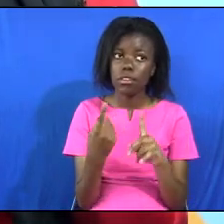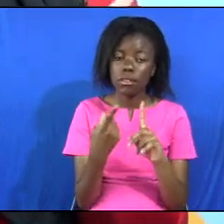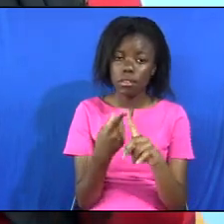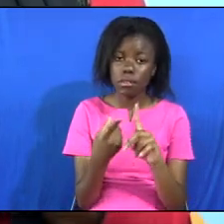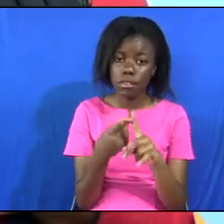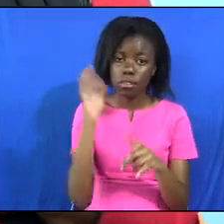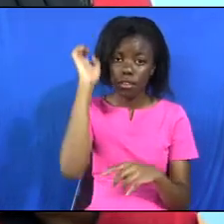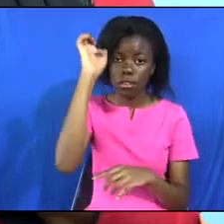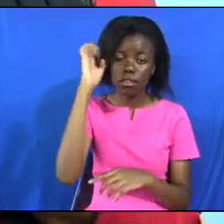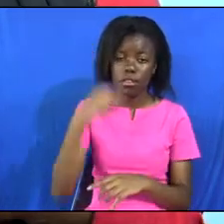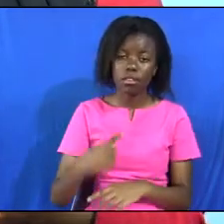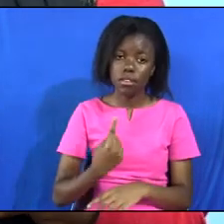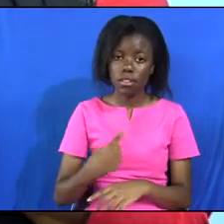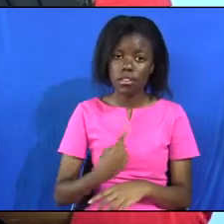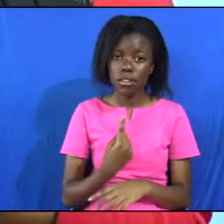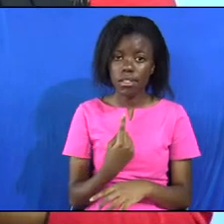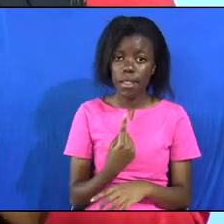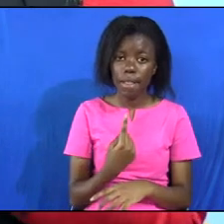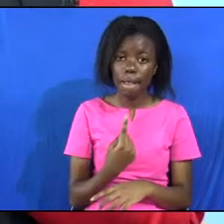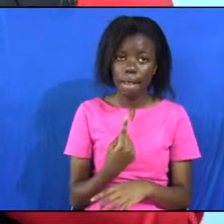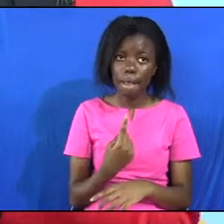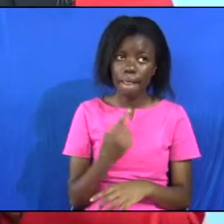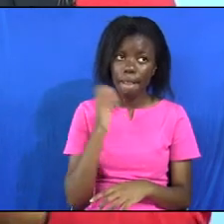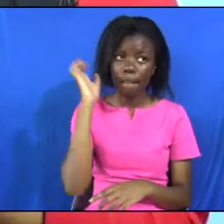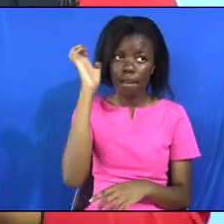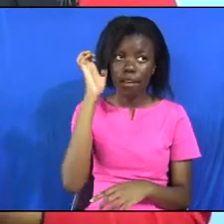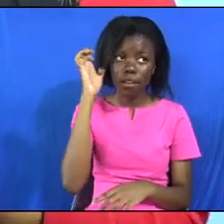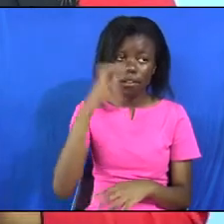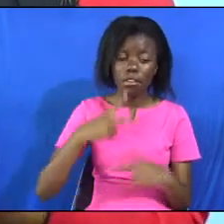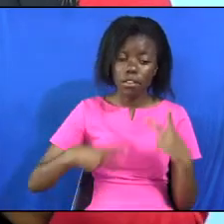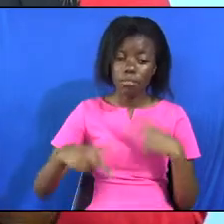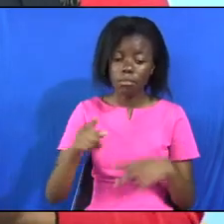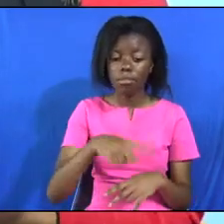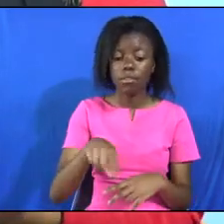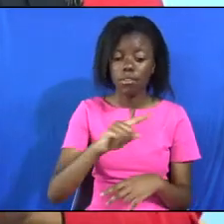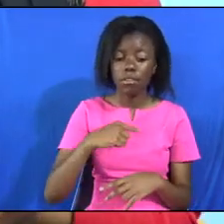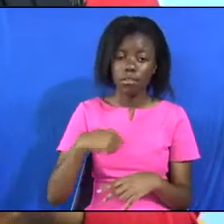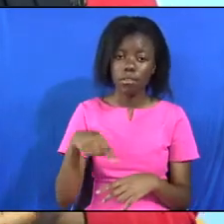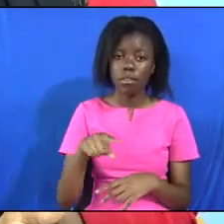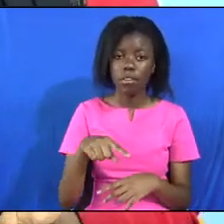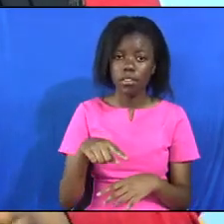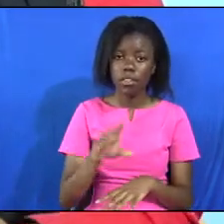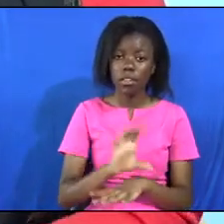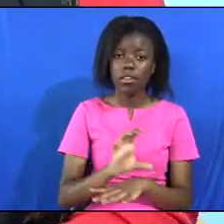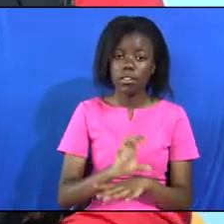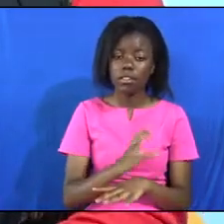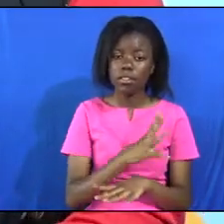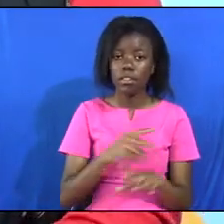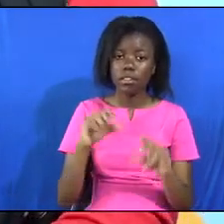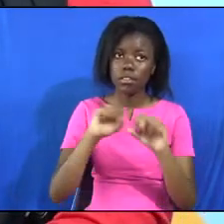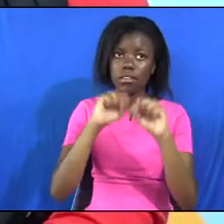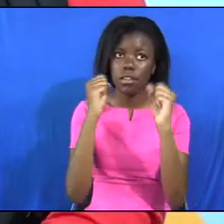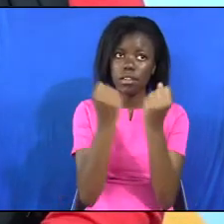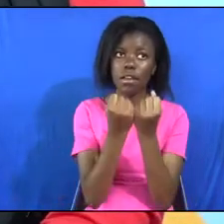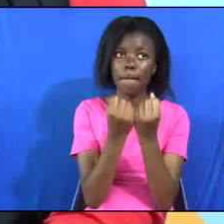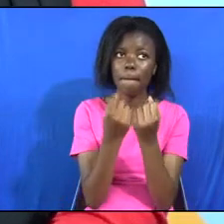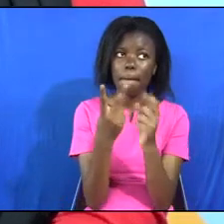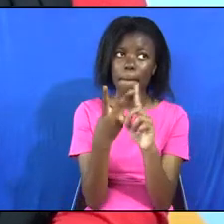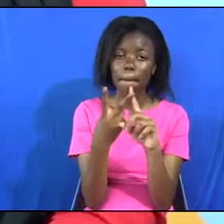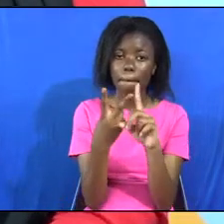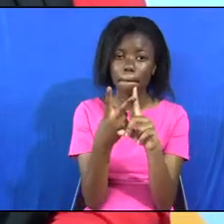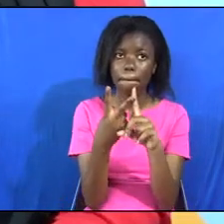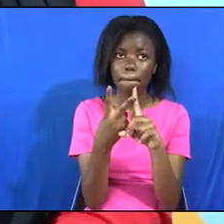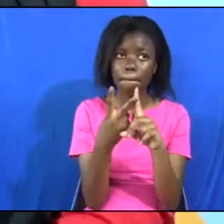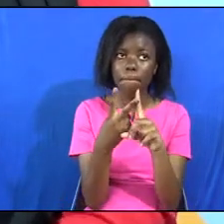must educate ourselves, educate those people around us, the church and society. Two,